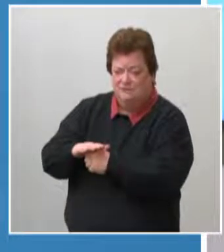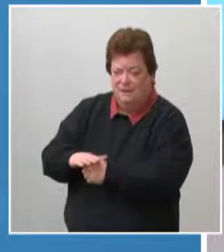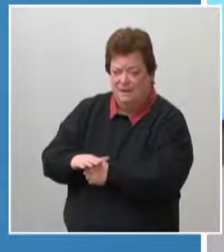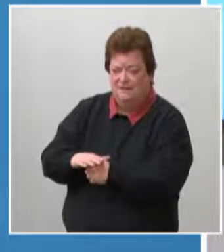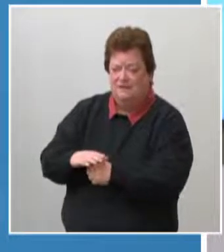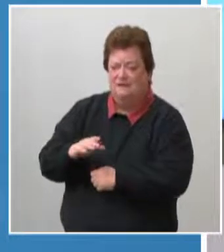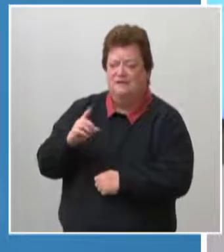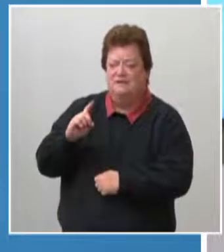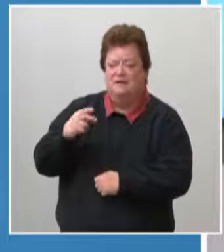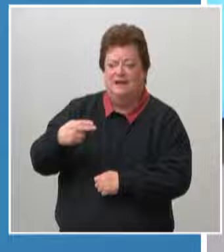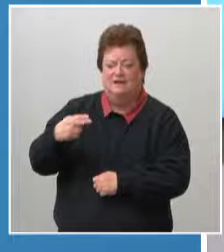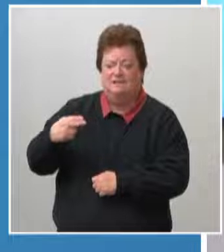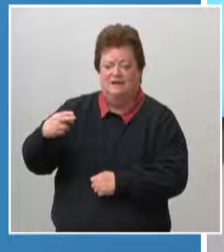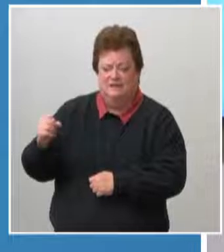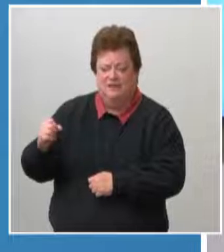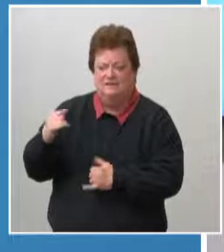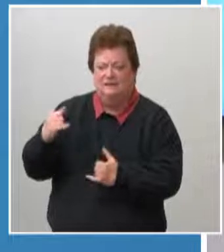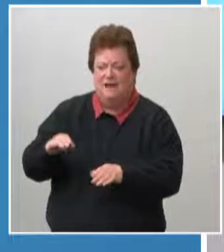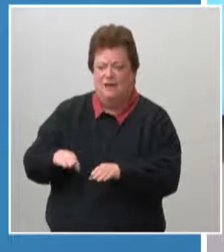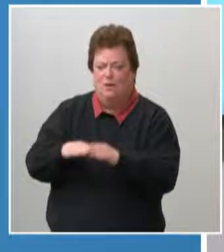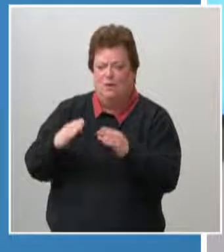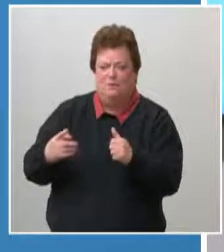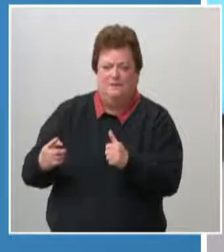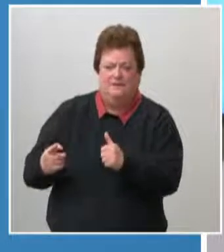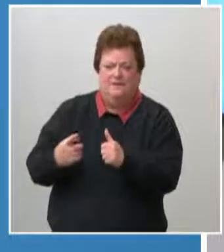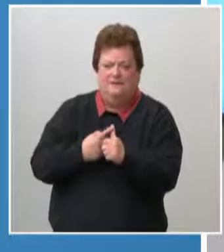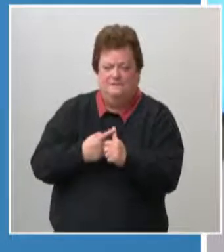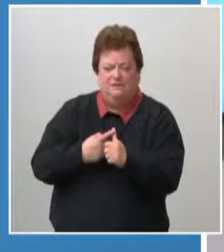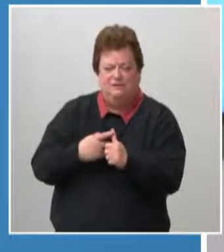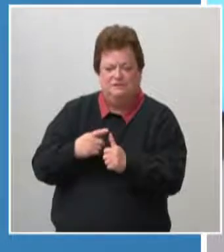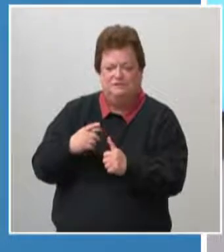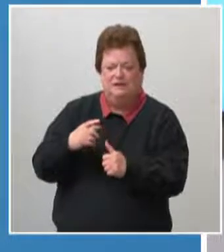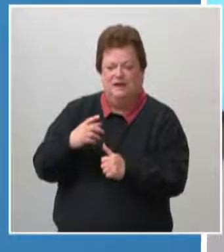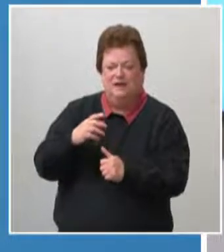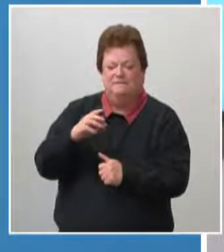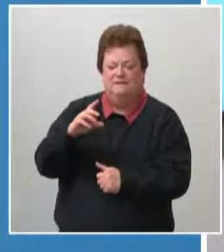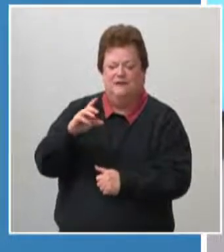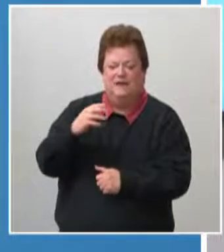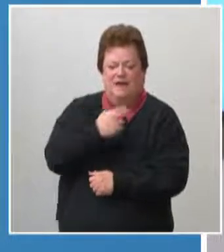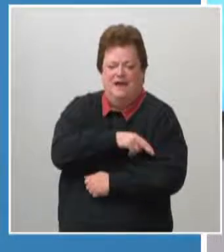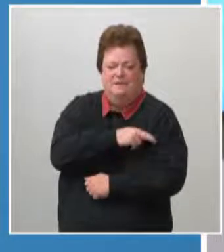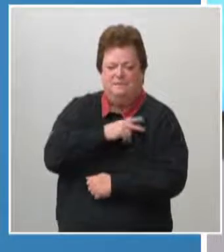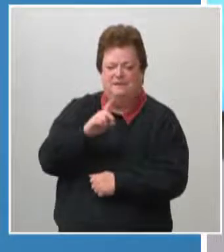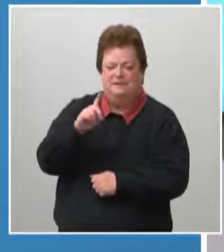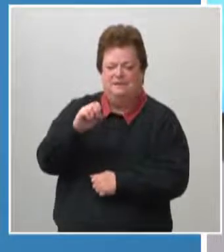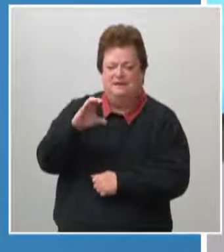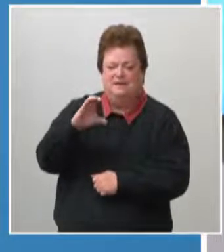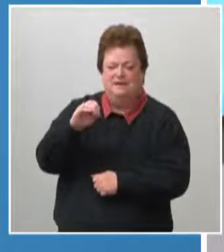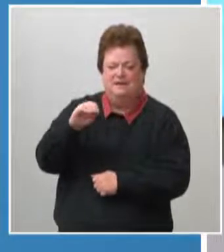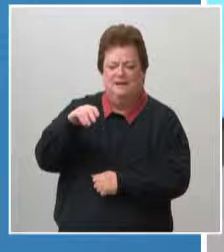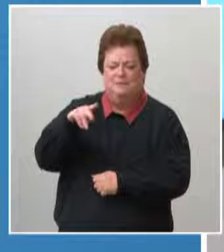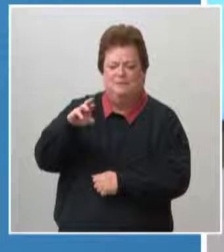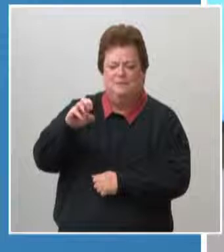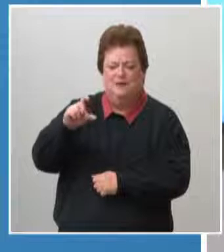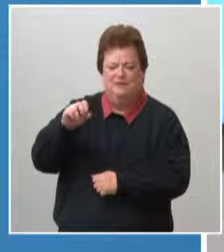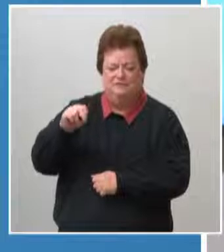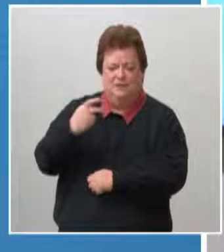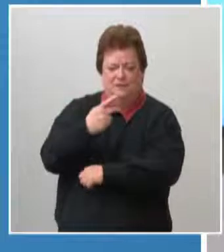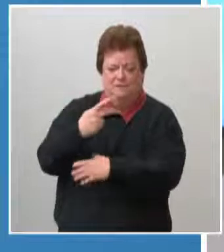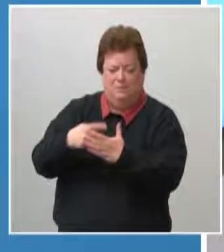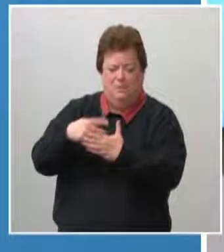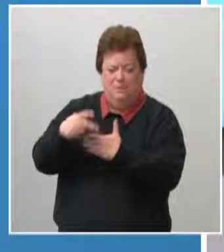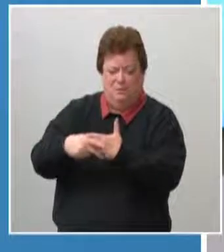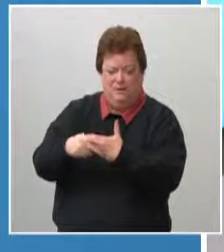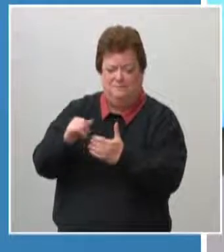and Human Services opened the first site of hospital decompression program here in Lincoln.